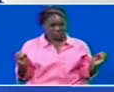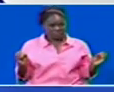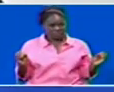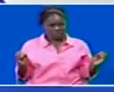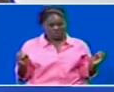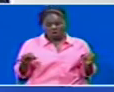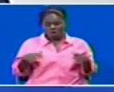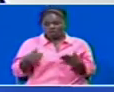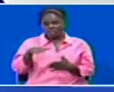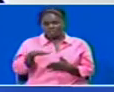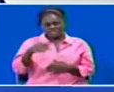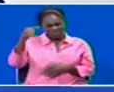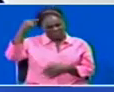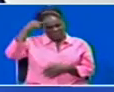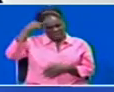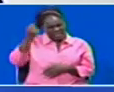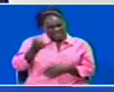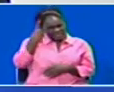they have not internalized